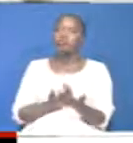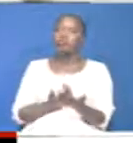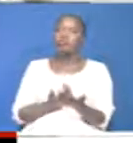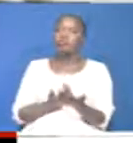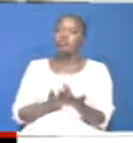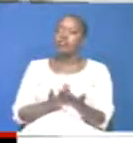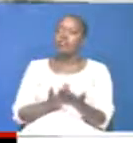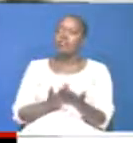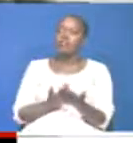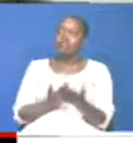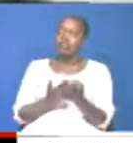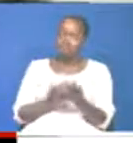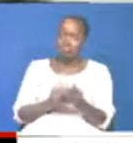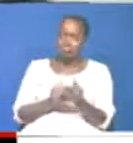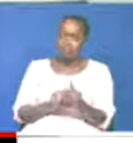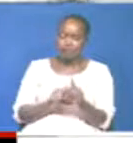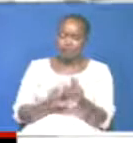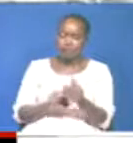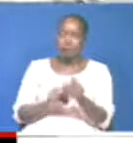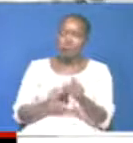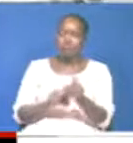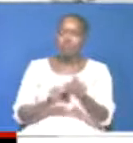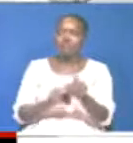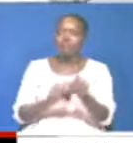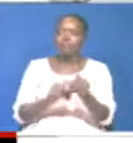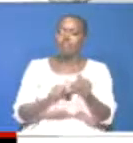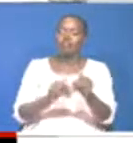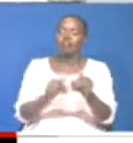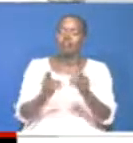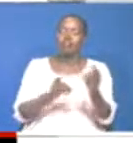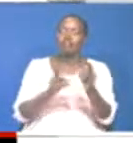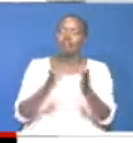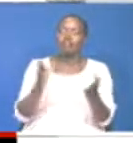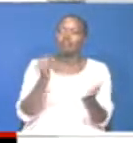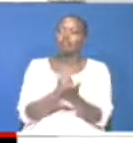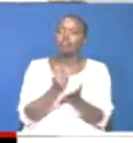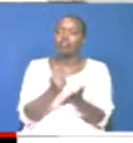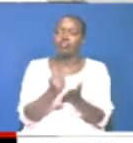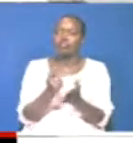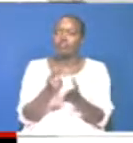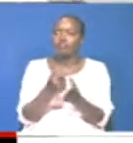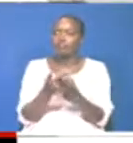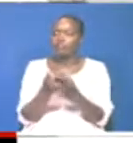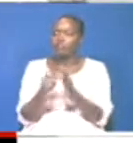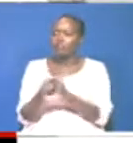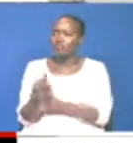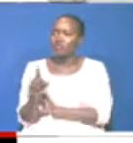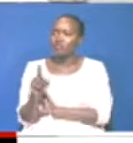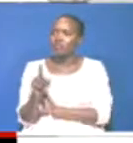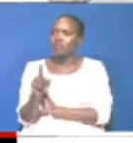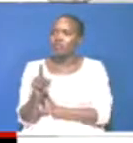are following Nyamboki to the director's office. And we entered into the director's office, and I heard him